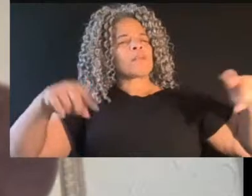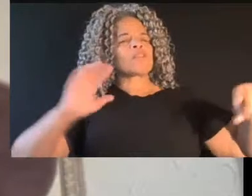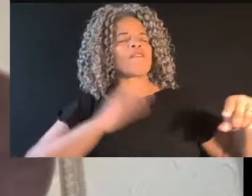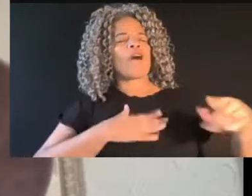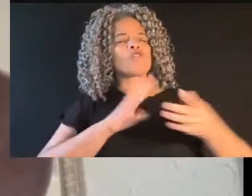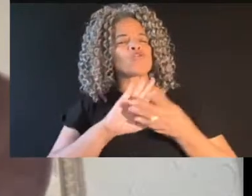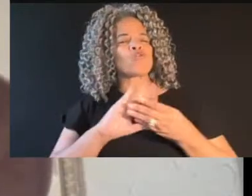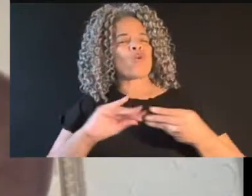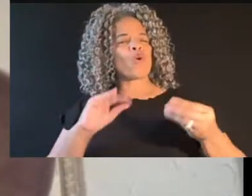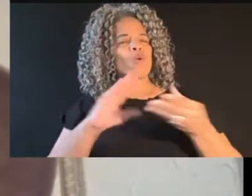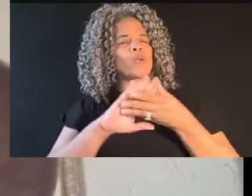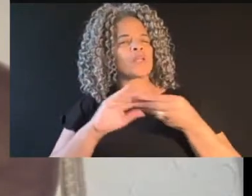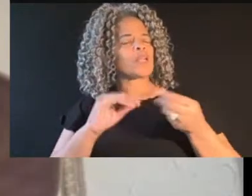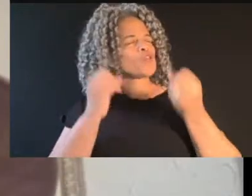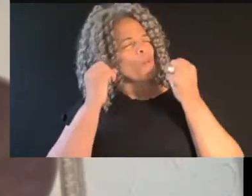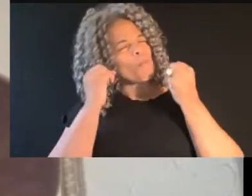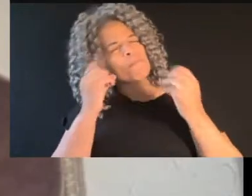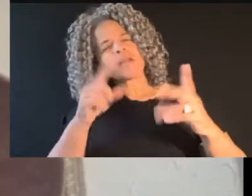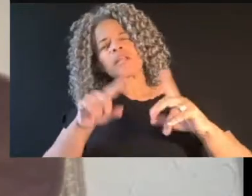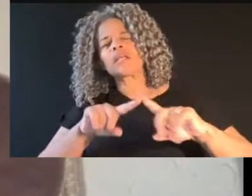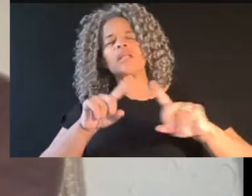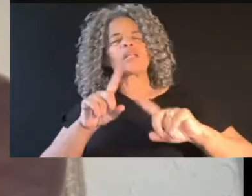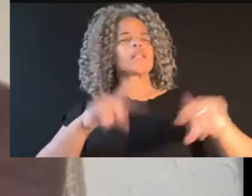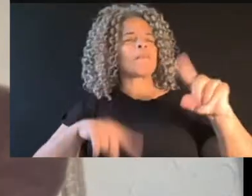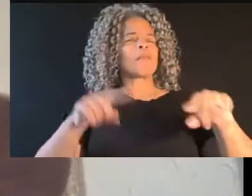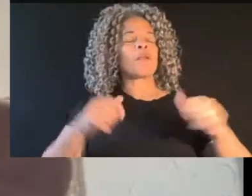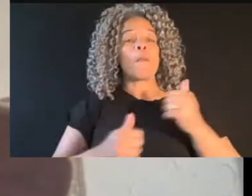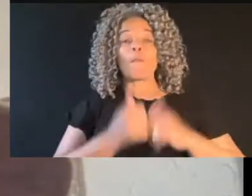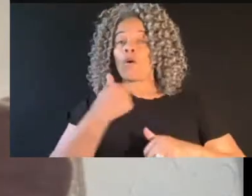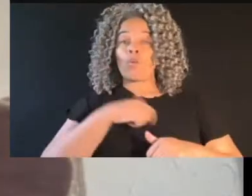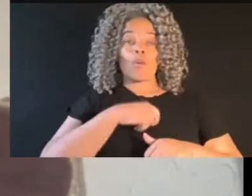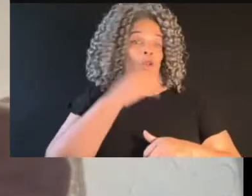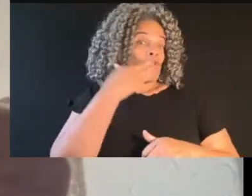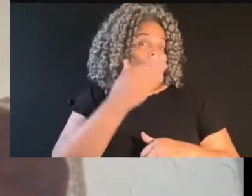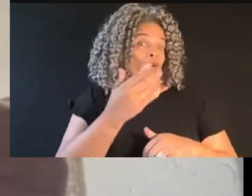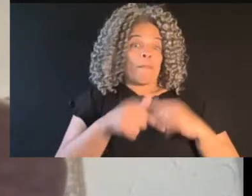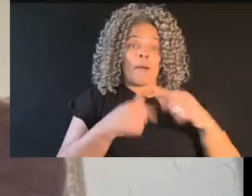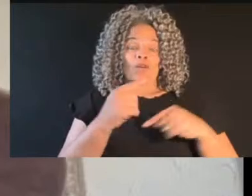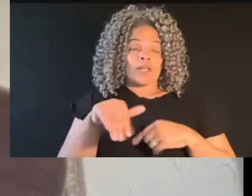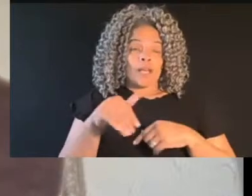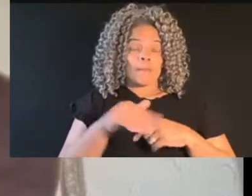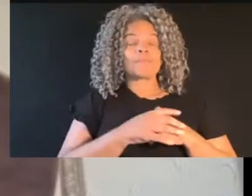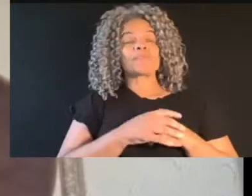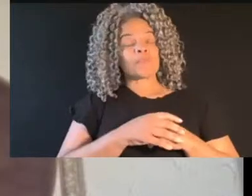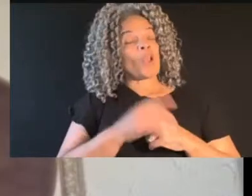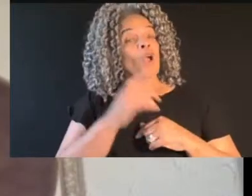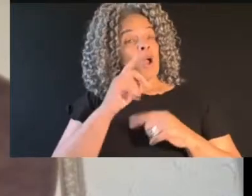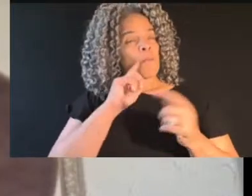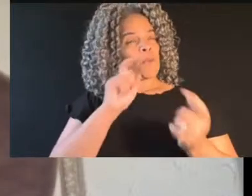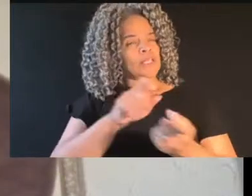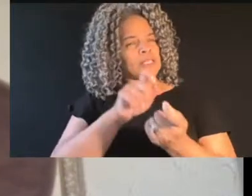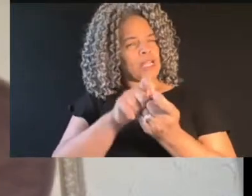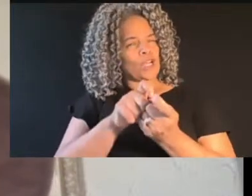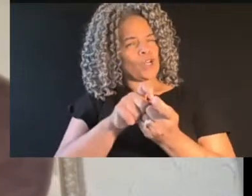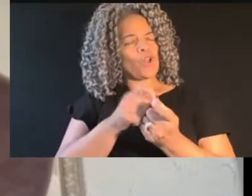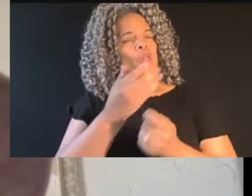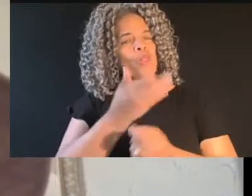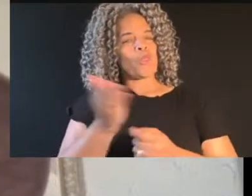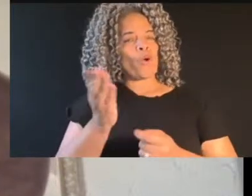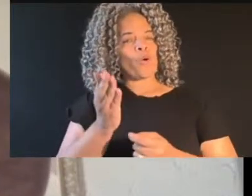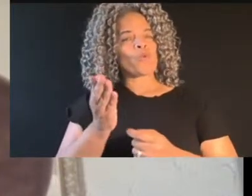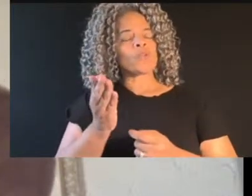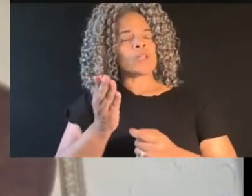stories. So many dimensions, most of which we don't even know about yet. Particularly those